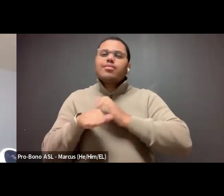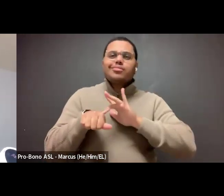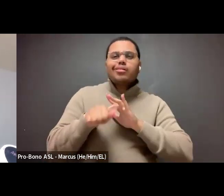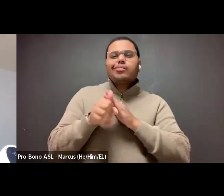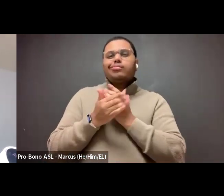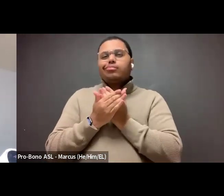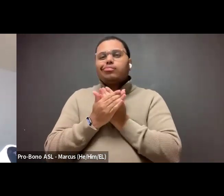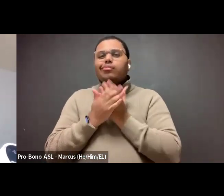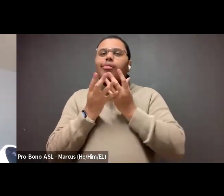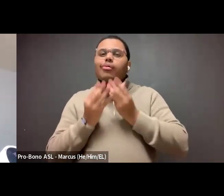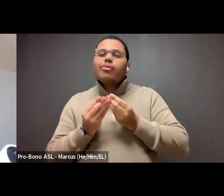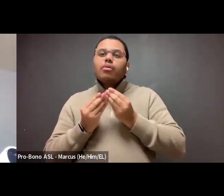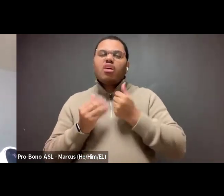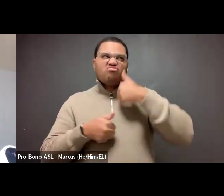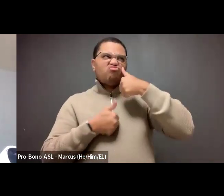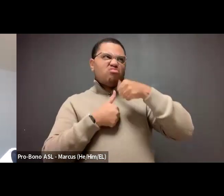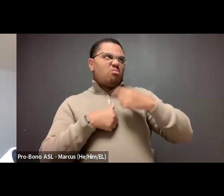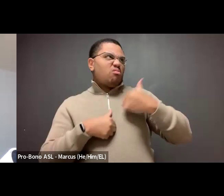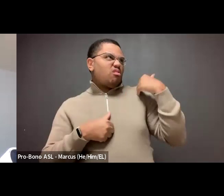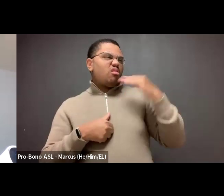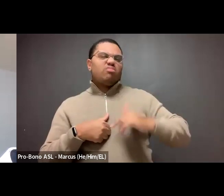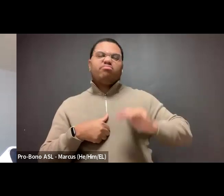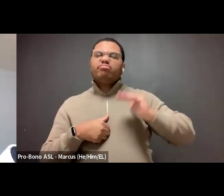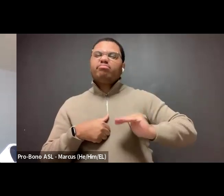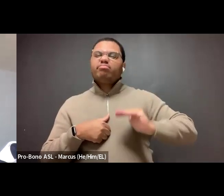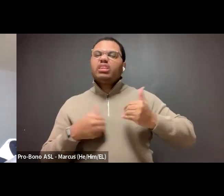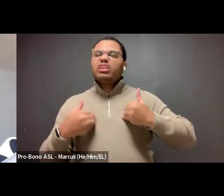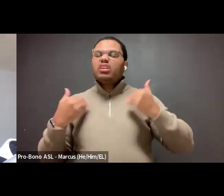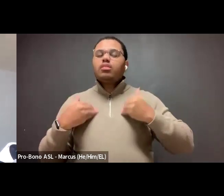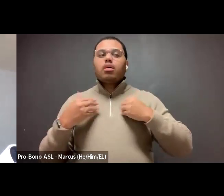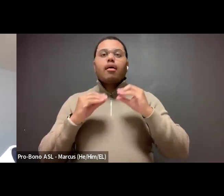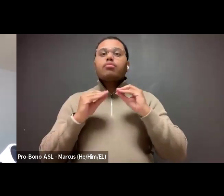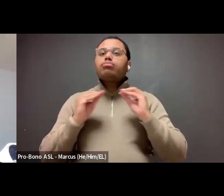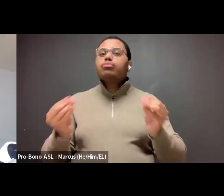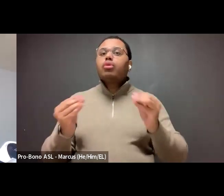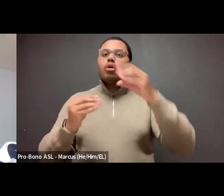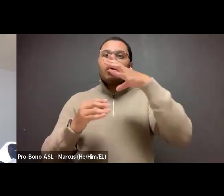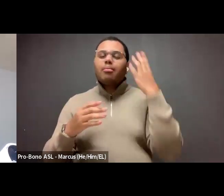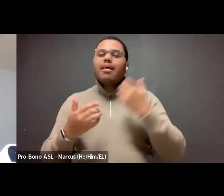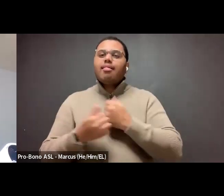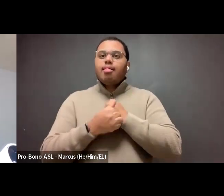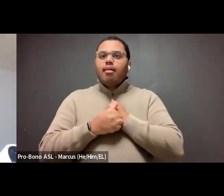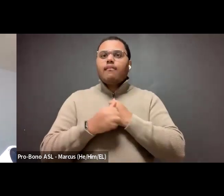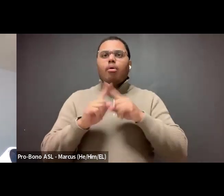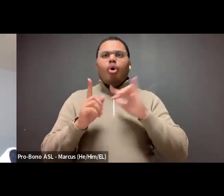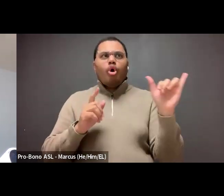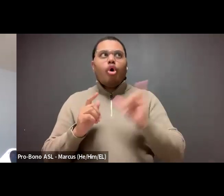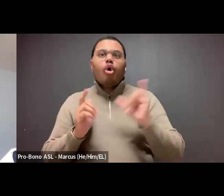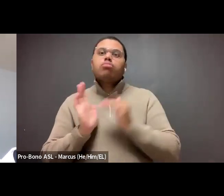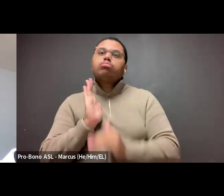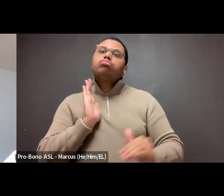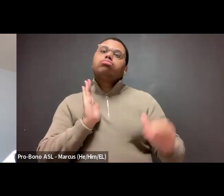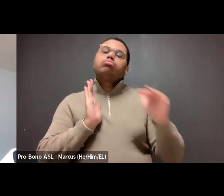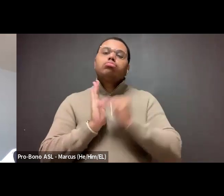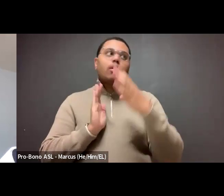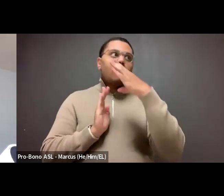and now the absence of Black love coupled with the recycling of the Black man, white woman,